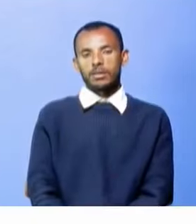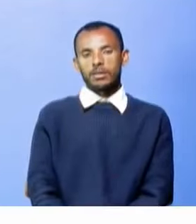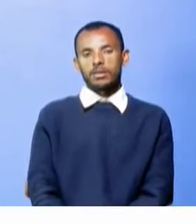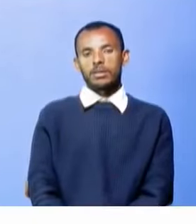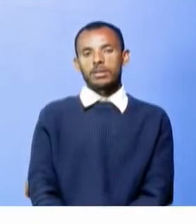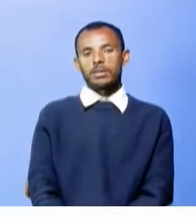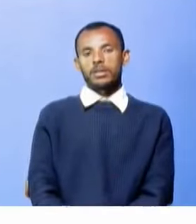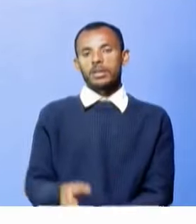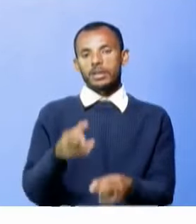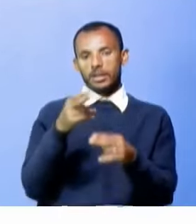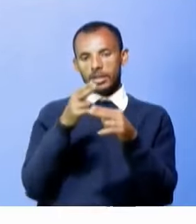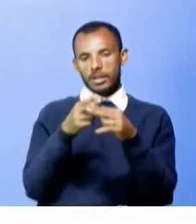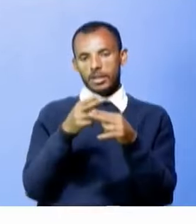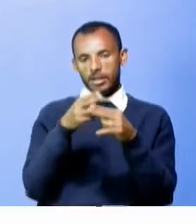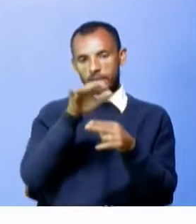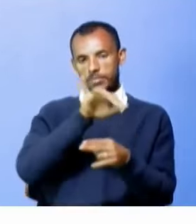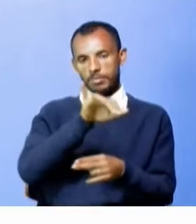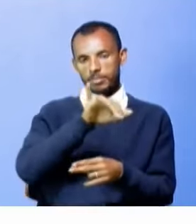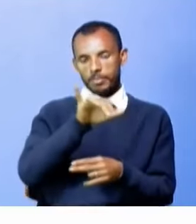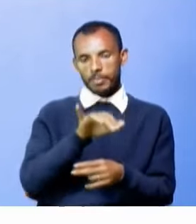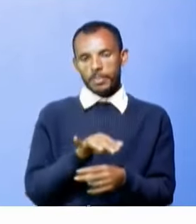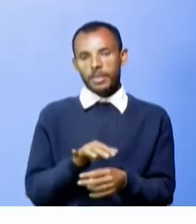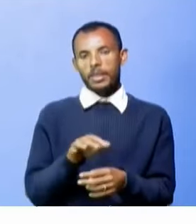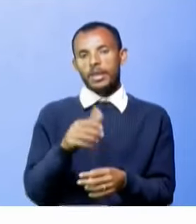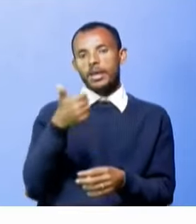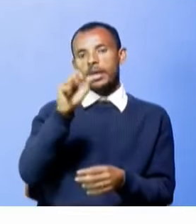As its name indicates, an